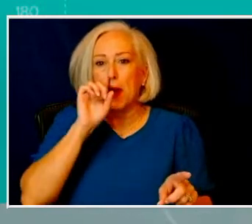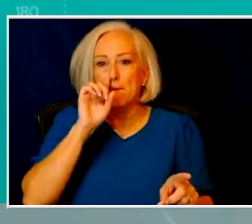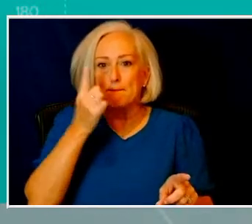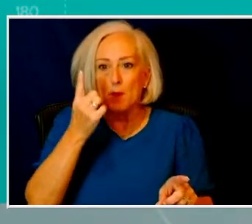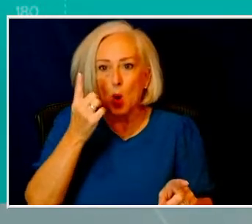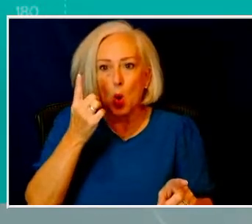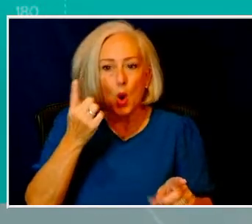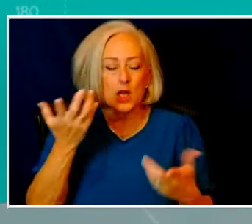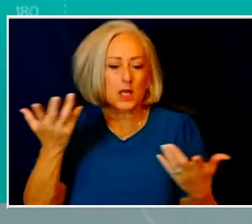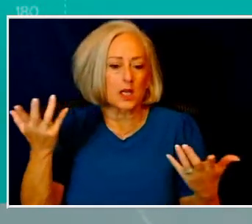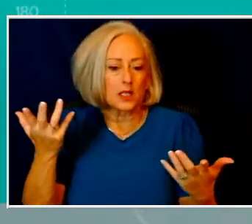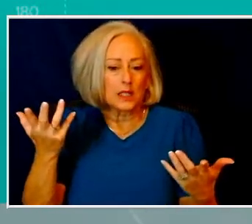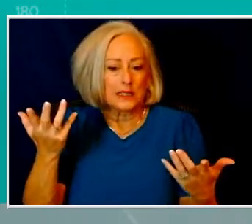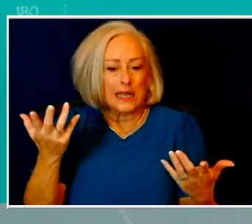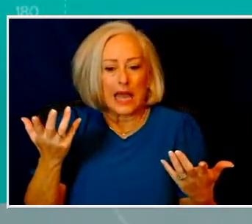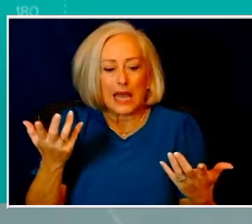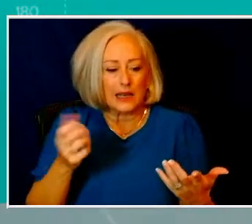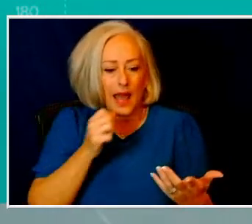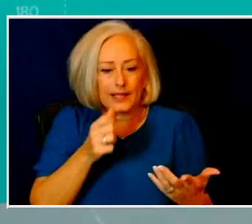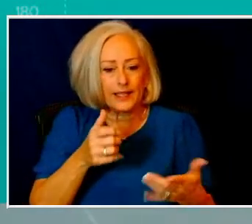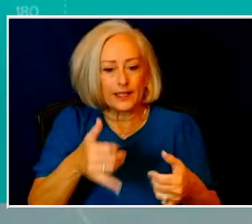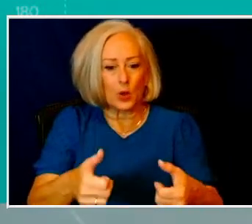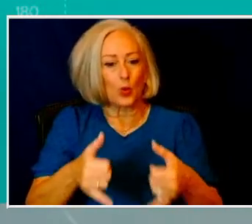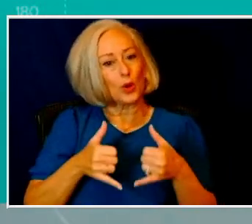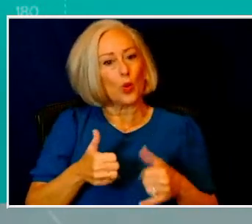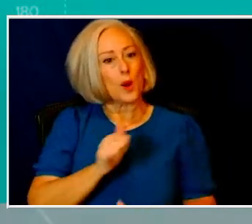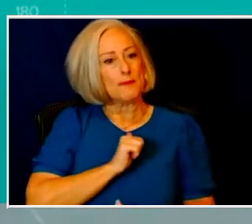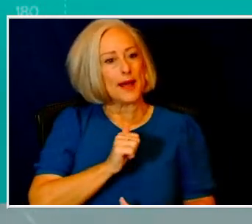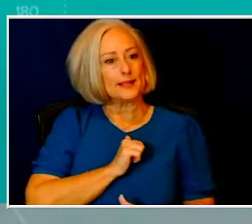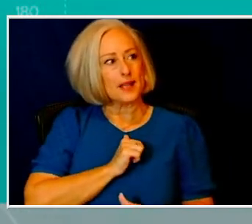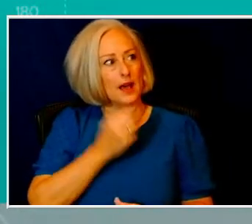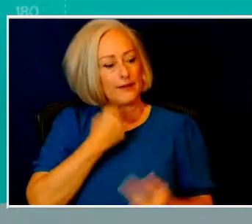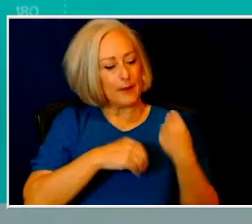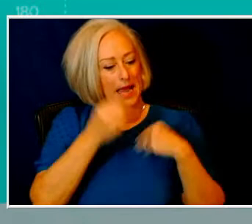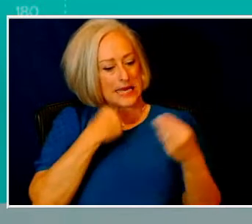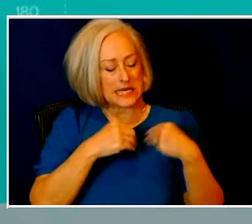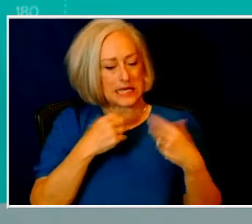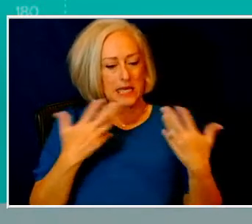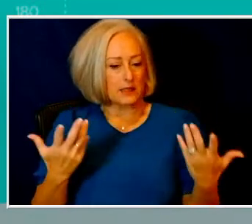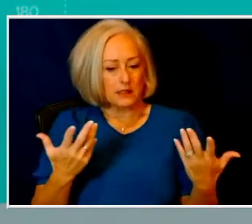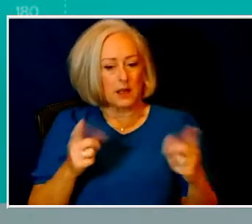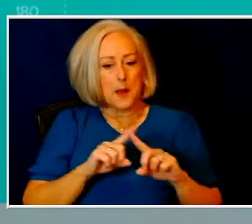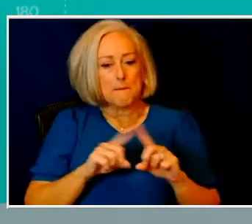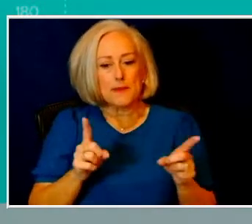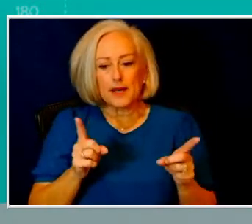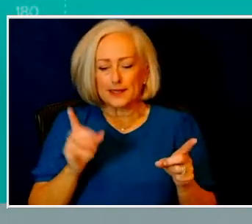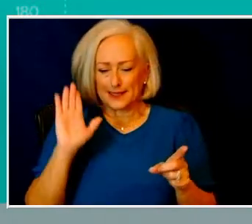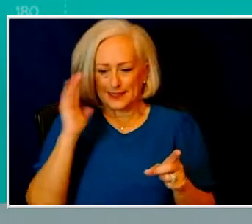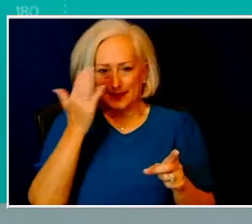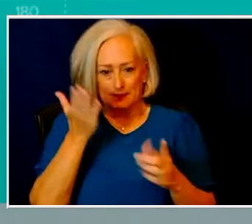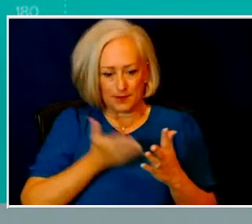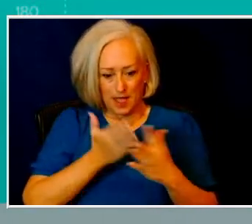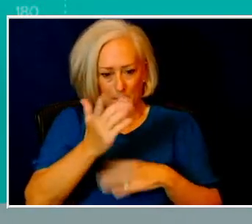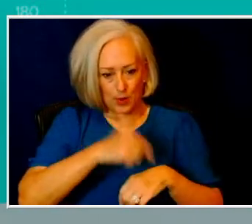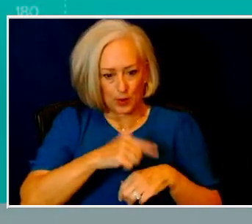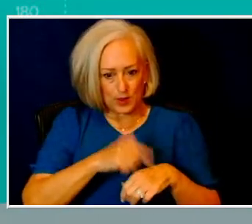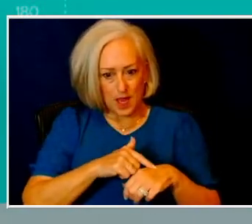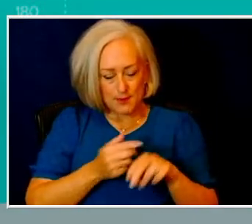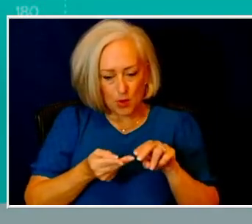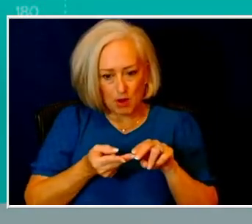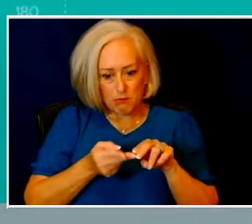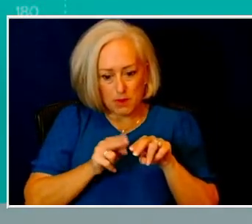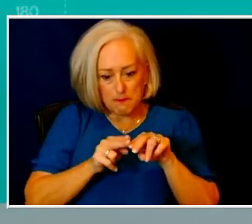that I had reward eating or anything. It's just over time it would sneak back up. So this is